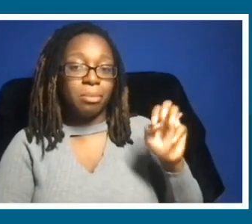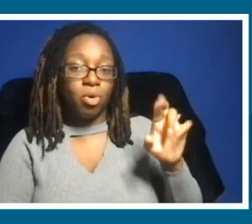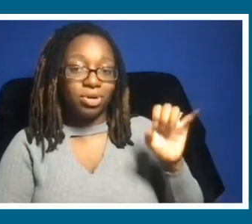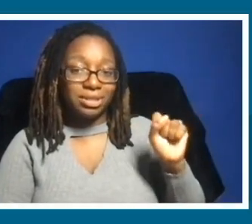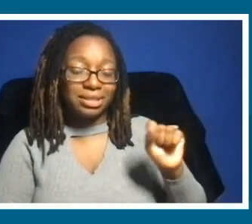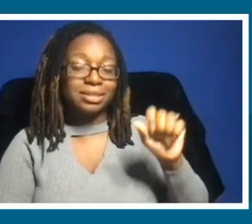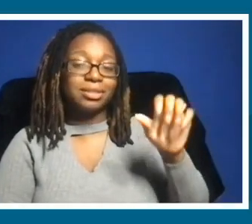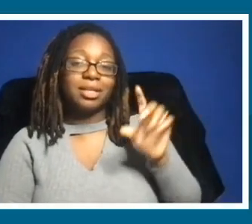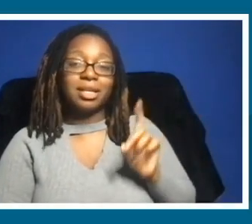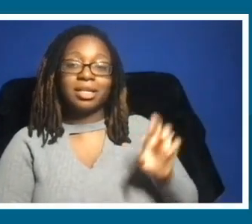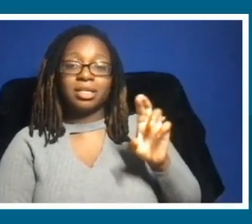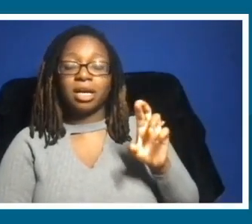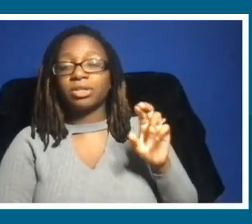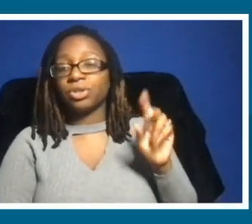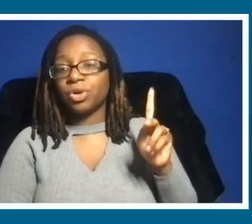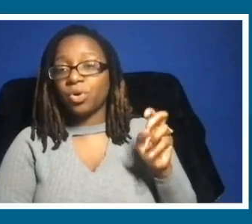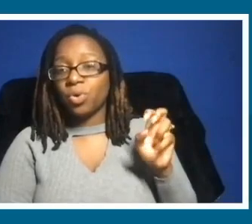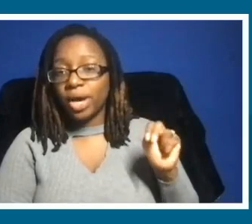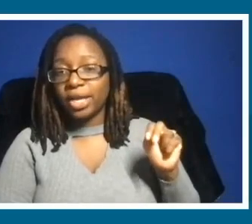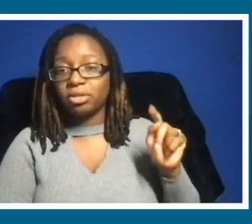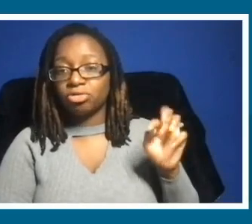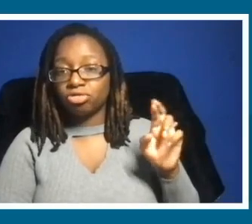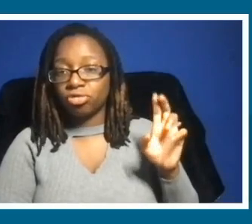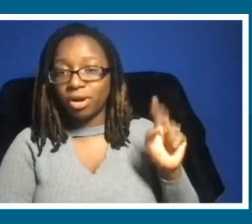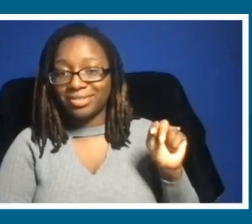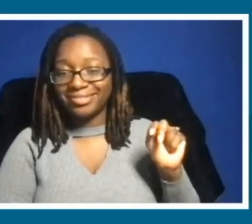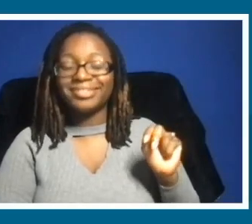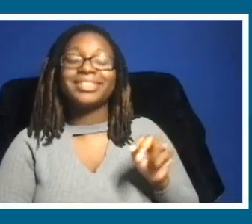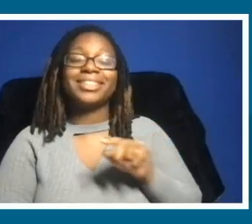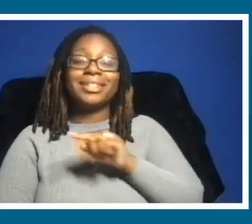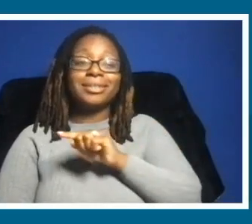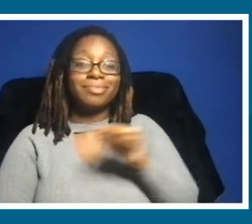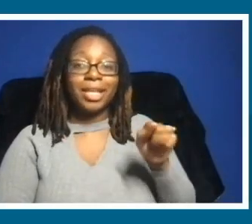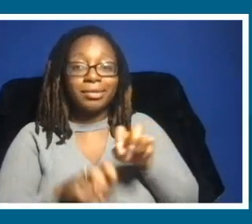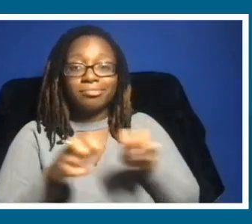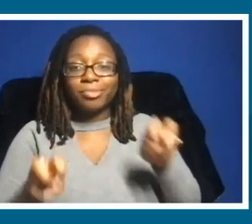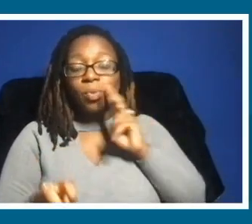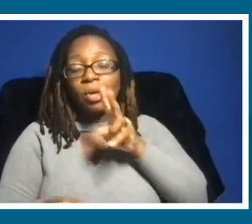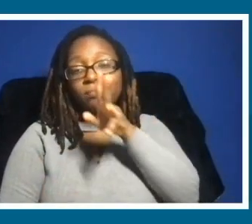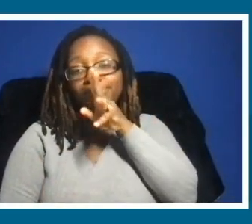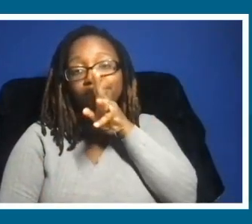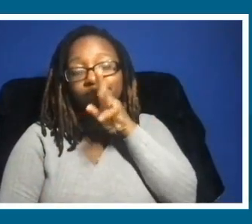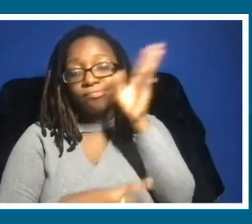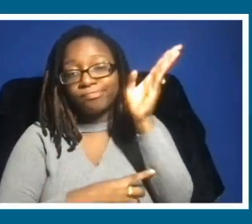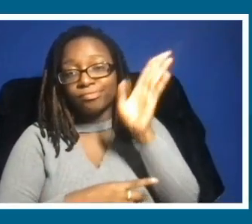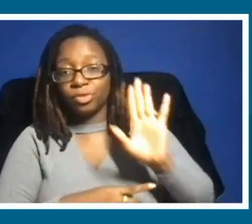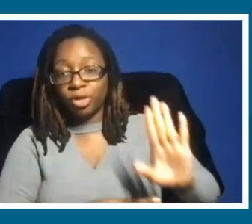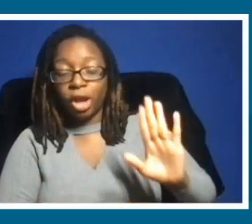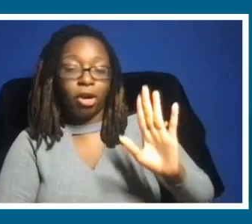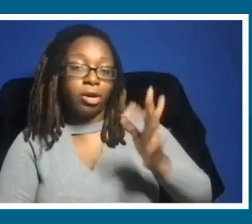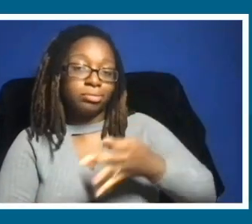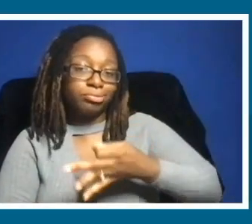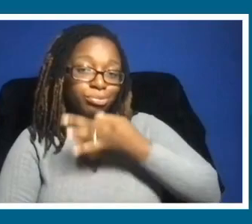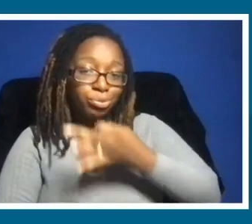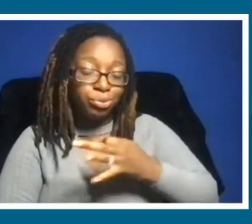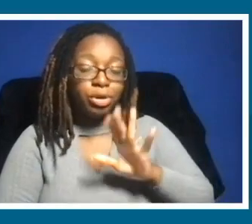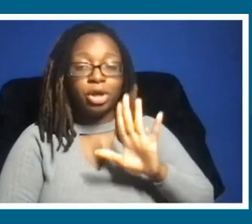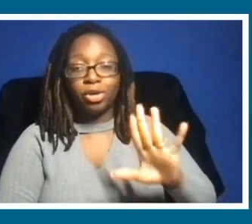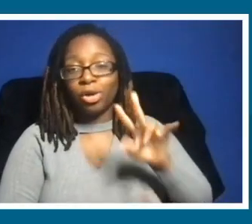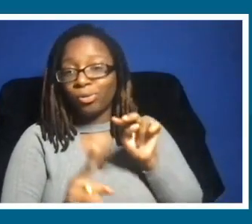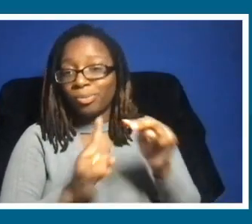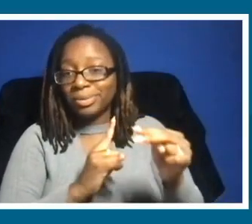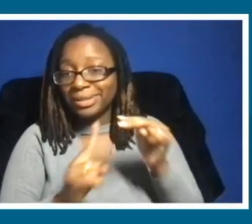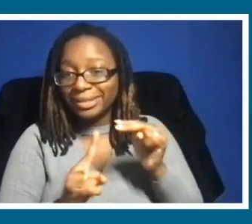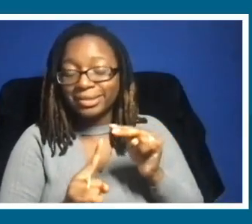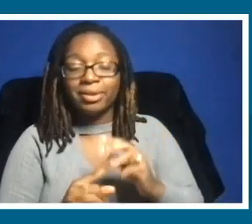Tran. Throughout the session, they'll share their expertise and insights. They've got some opportunities for you to learn more about the Teaching